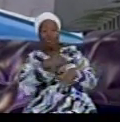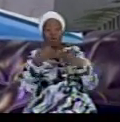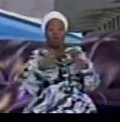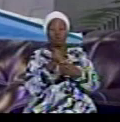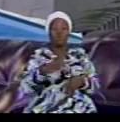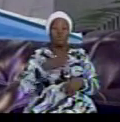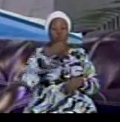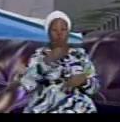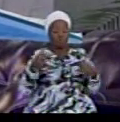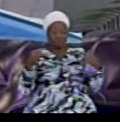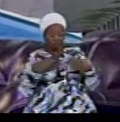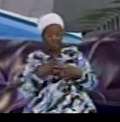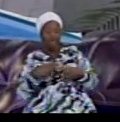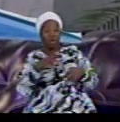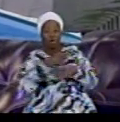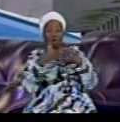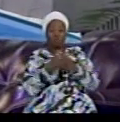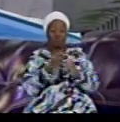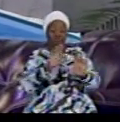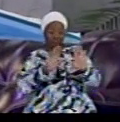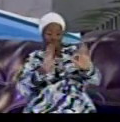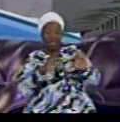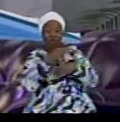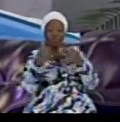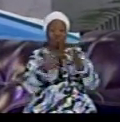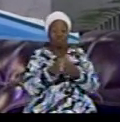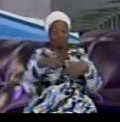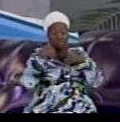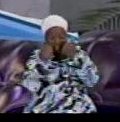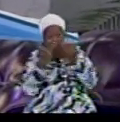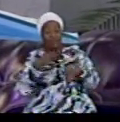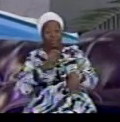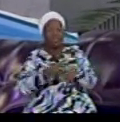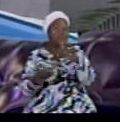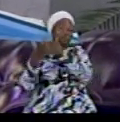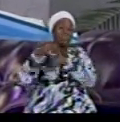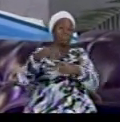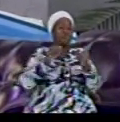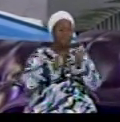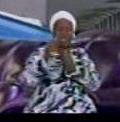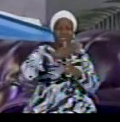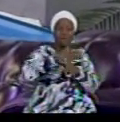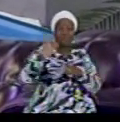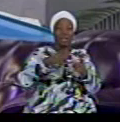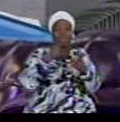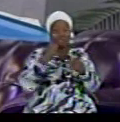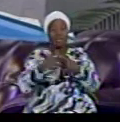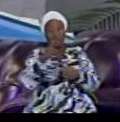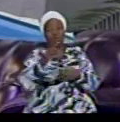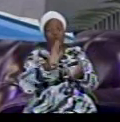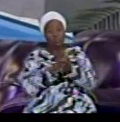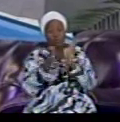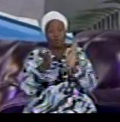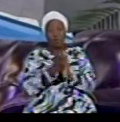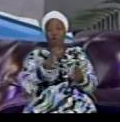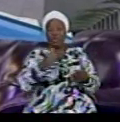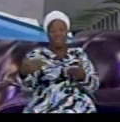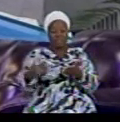fear and the old timidity, everything passed away. And then you become a